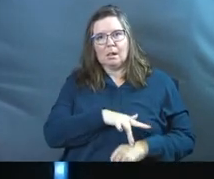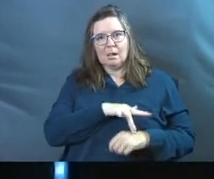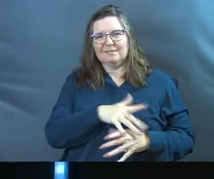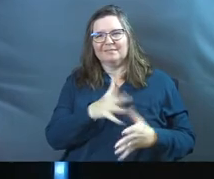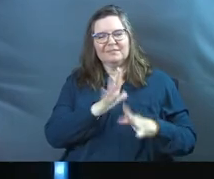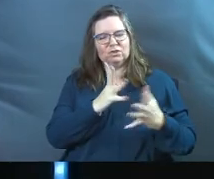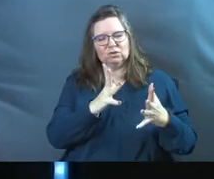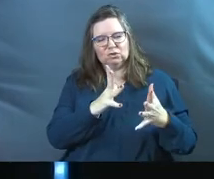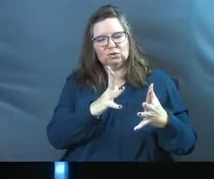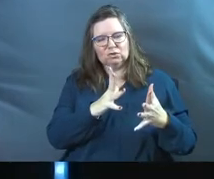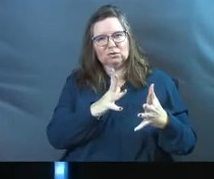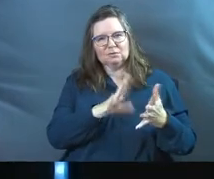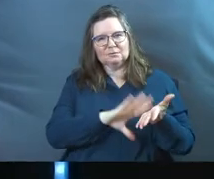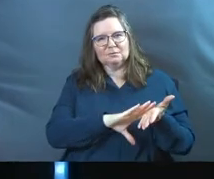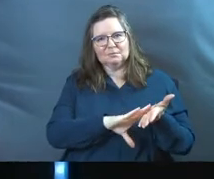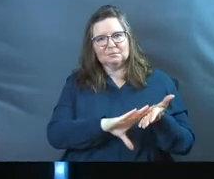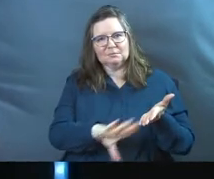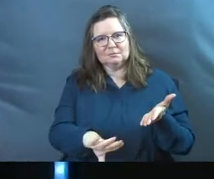misery.